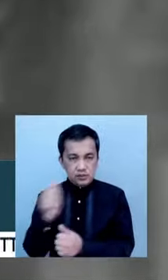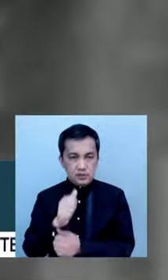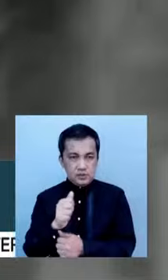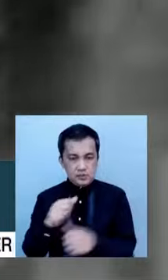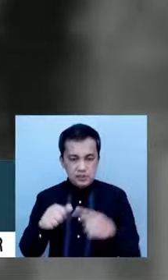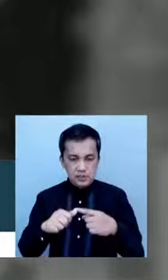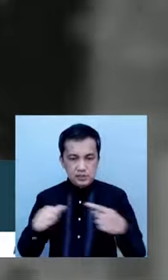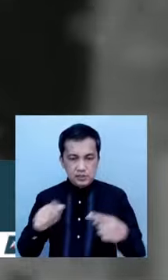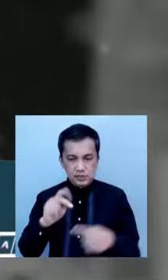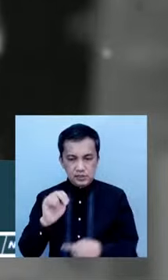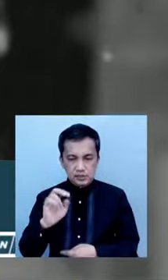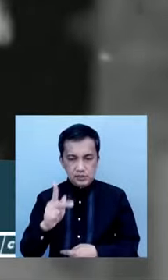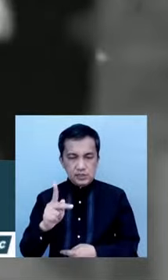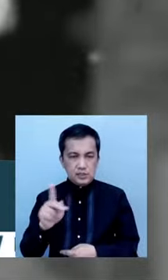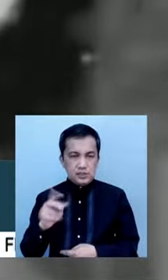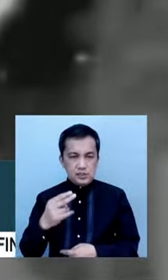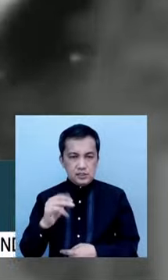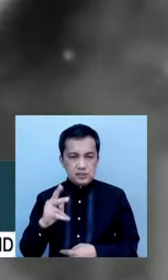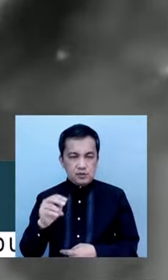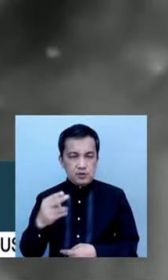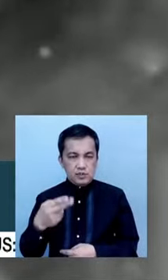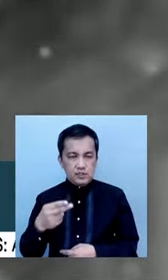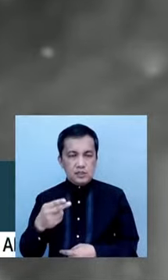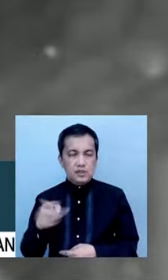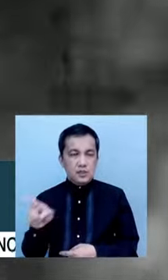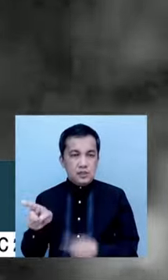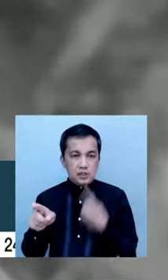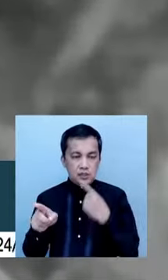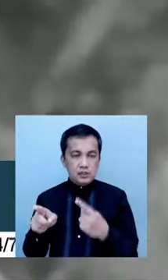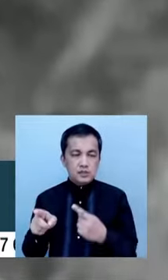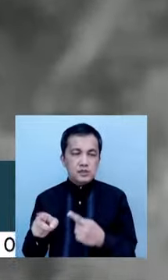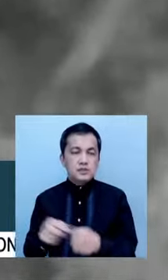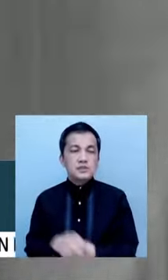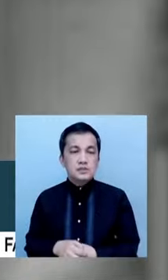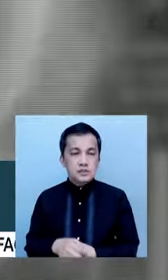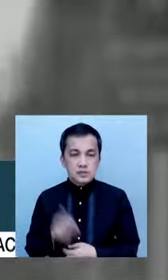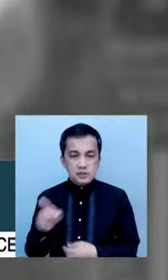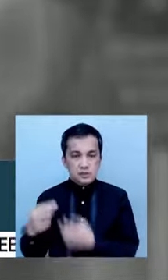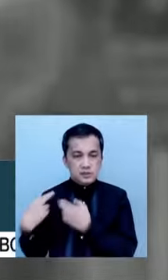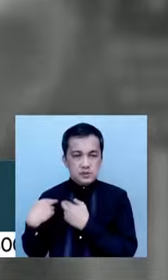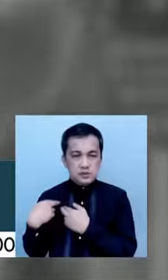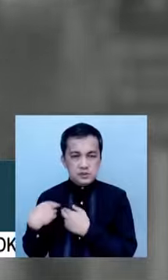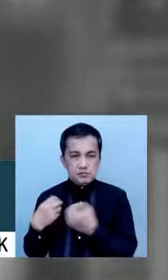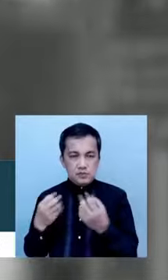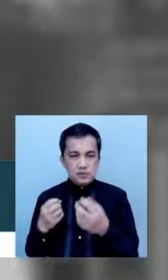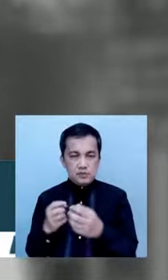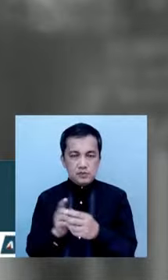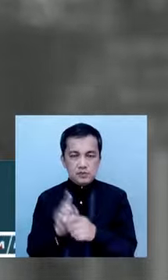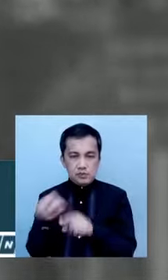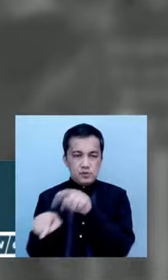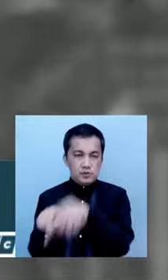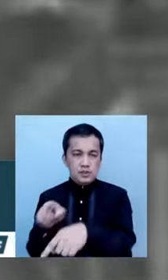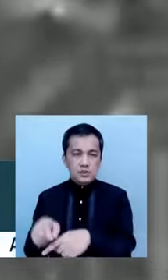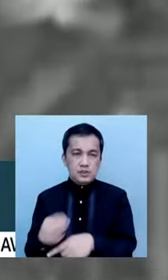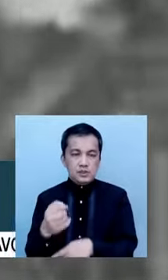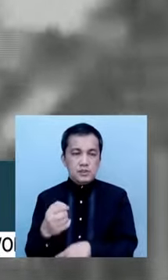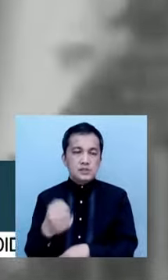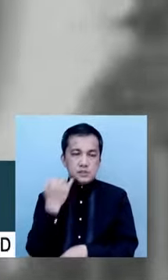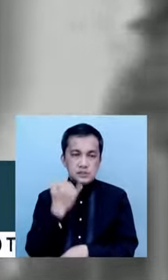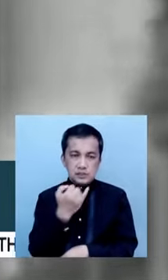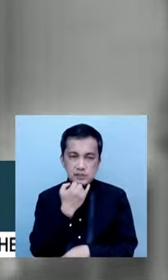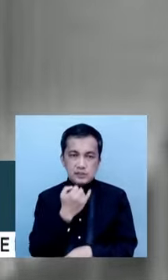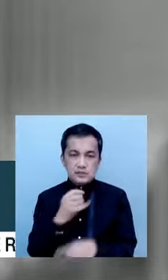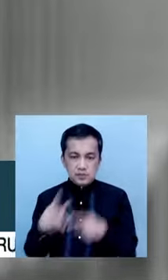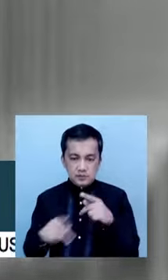anti-tank missile unit of Hezbollah's Radwan forces. He is said to be responsible for dozens of attacks on Israeli civilians, communities,